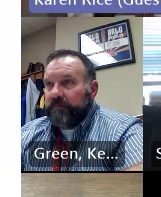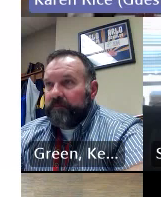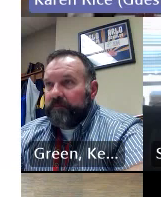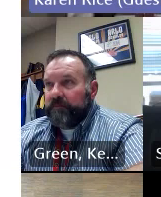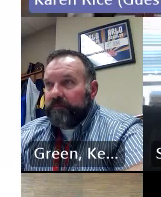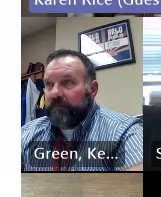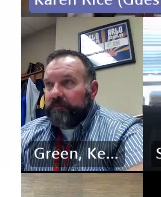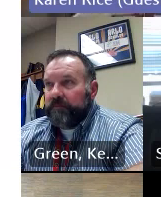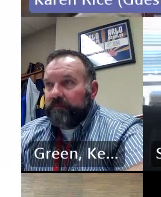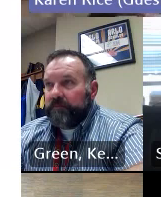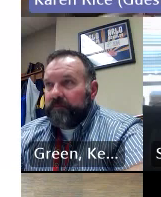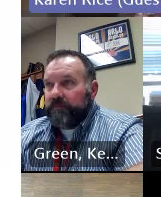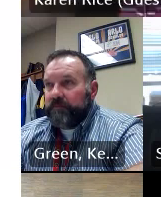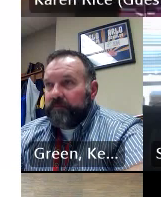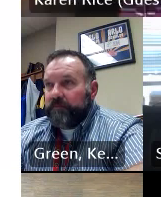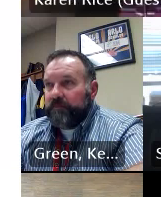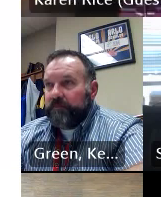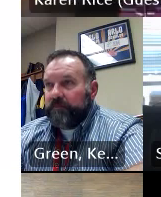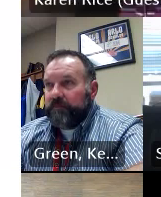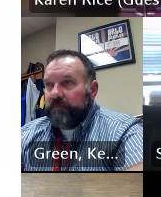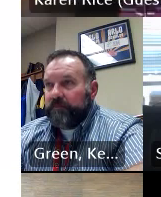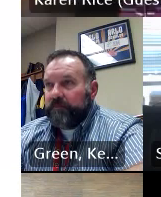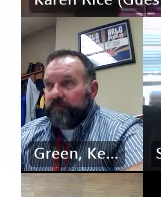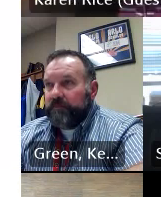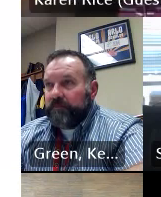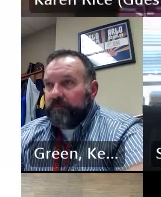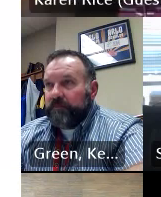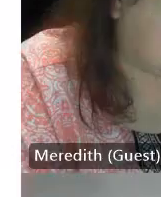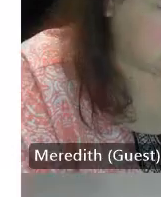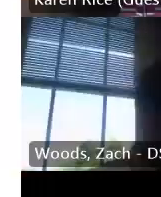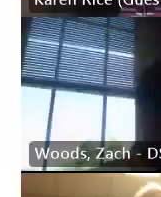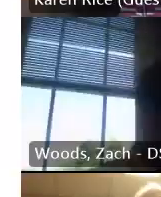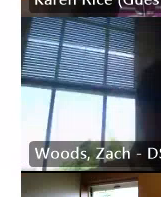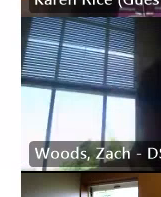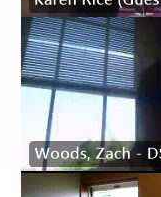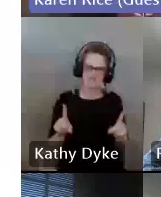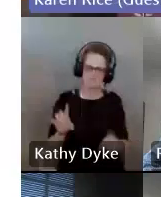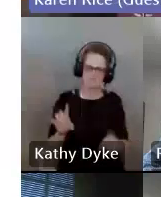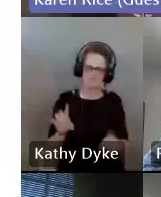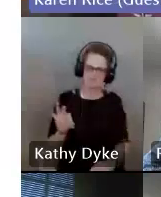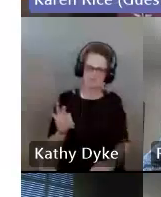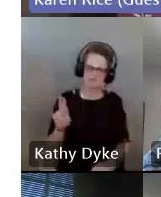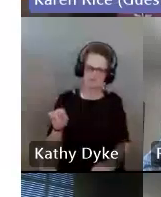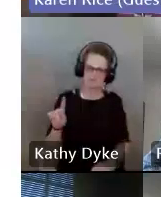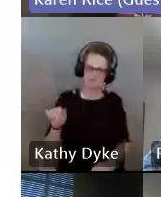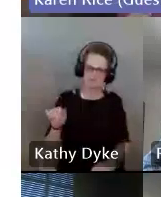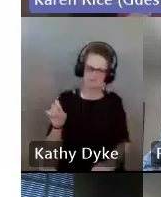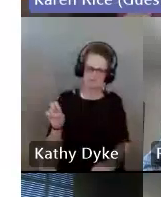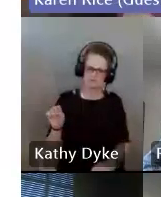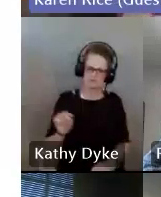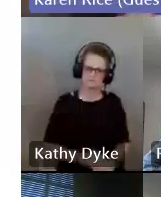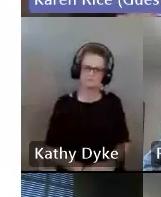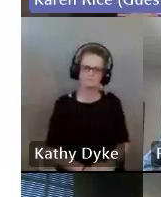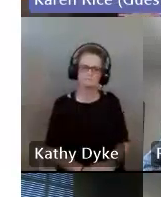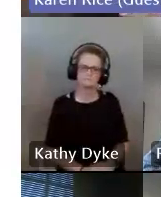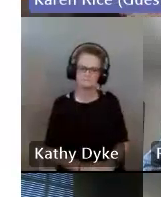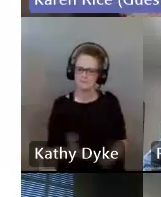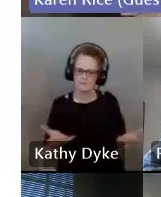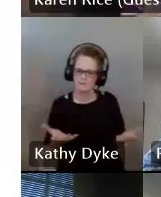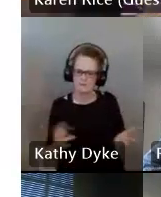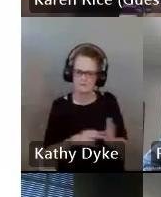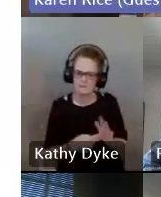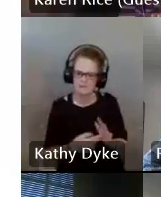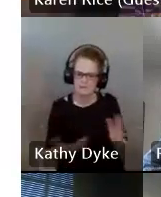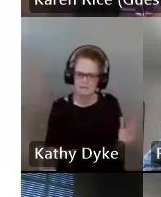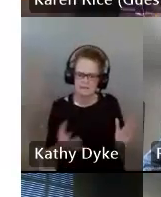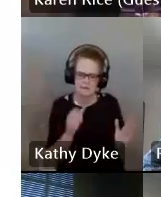agreement that they had. What is an education foundation? That's an excellent question. Sorry, Yep. we may have